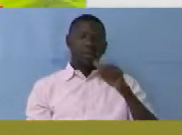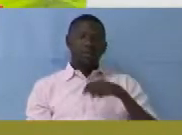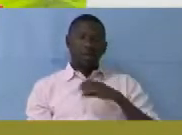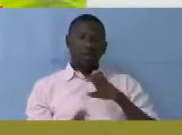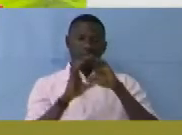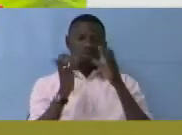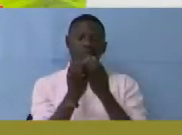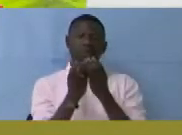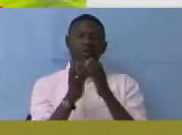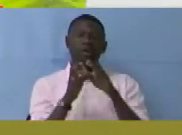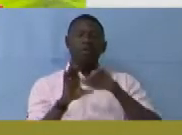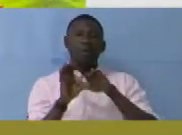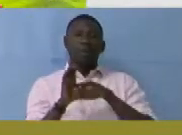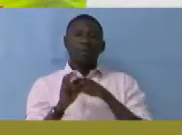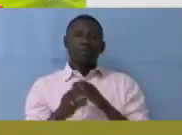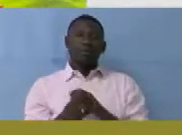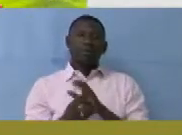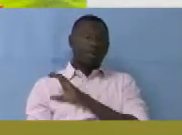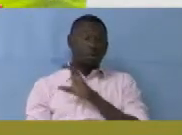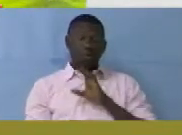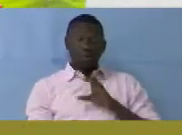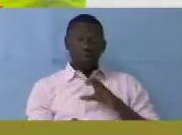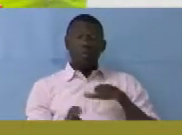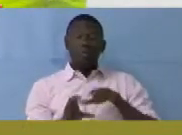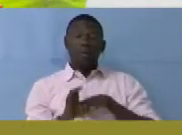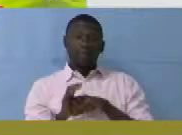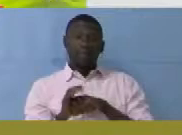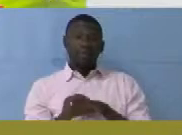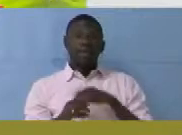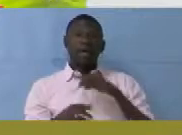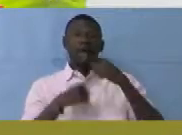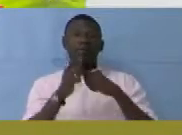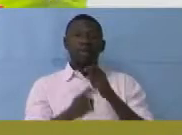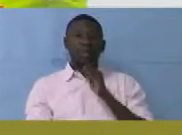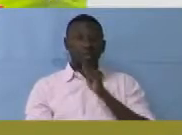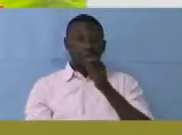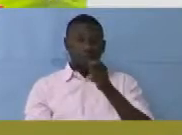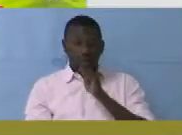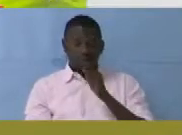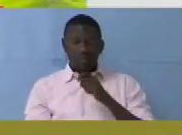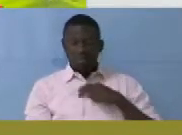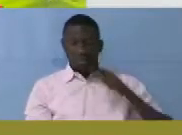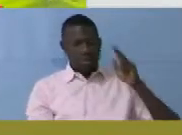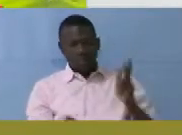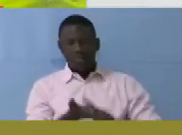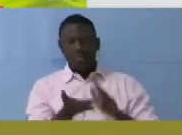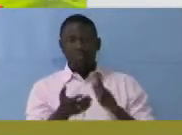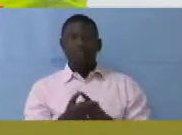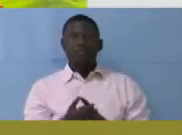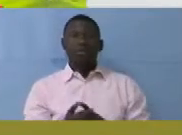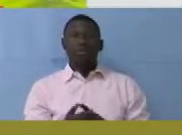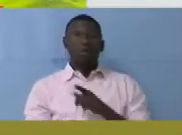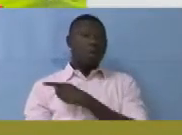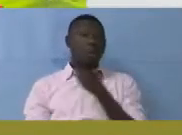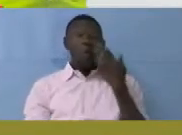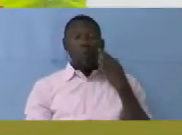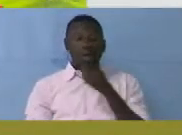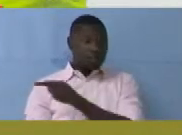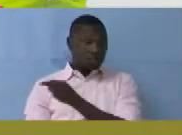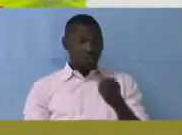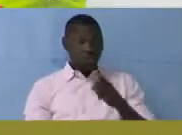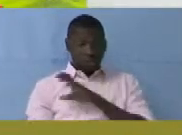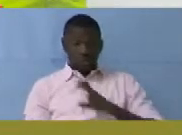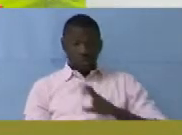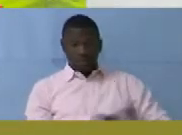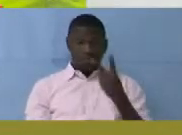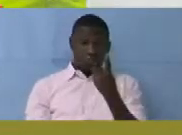bemu na committee di multi. After the interview. Ning interview ketafuka pare. I approve. Nka sonne. When they are satisfied, I approve. Ning wale sonne,